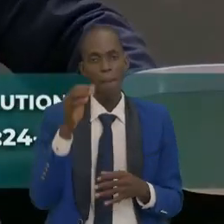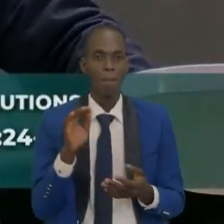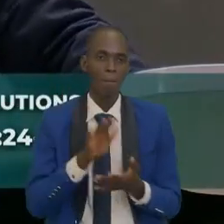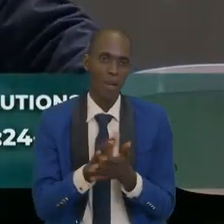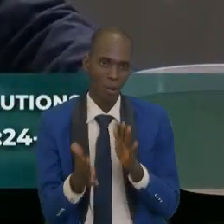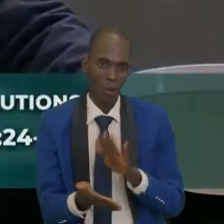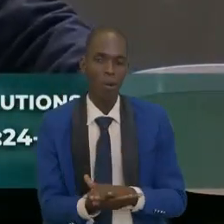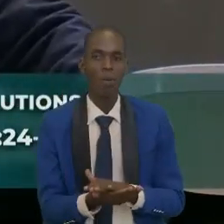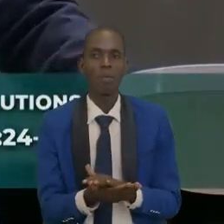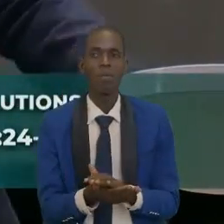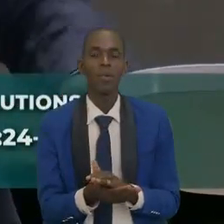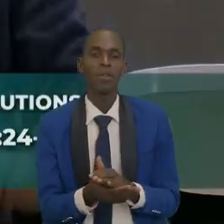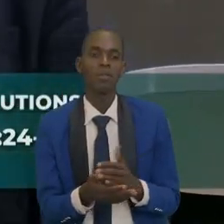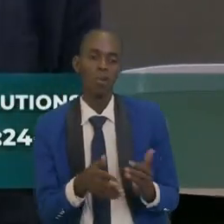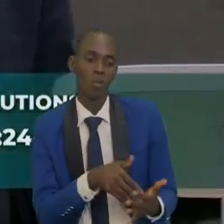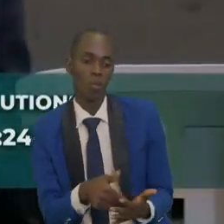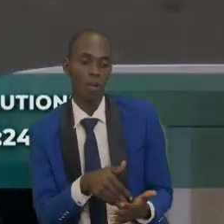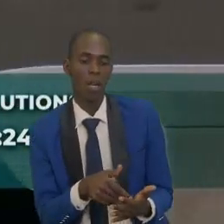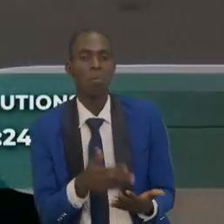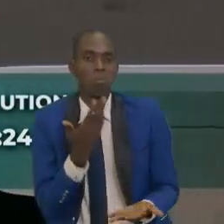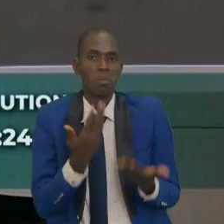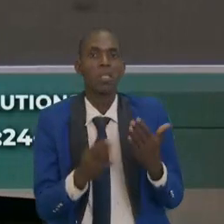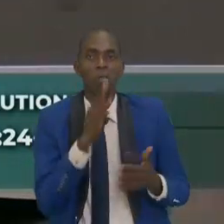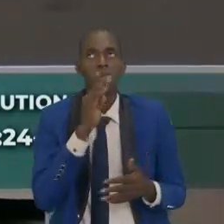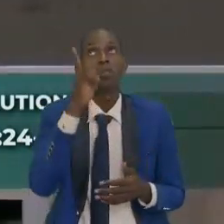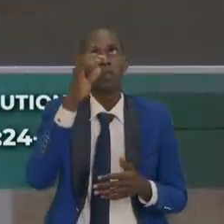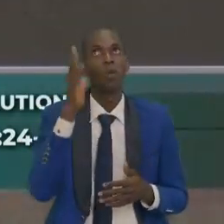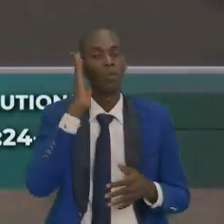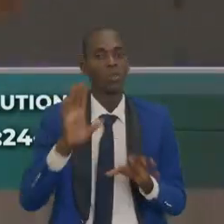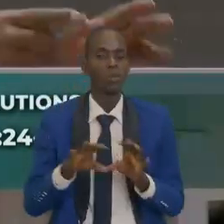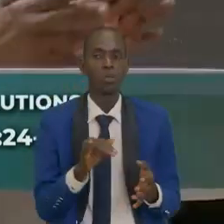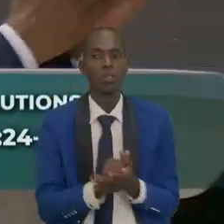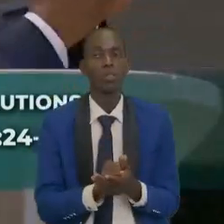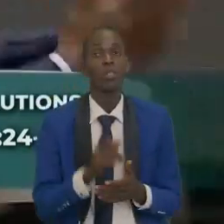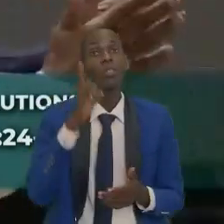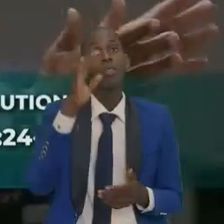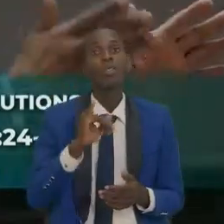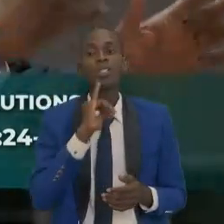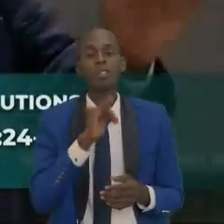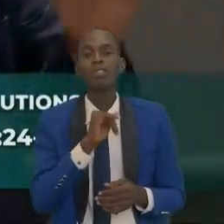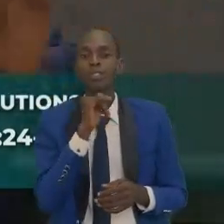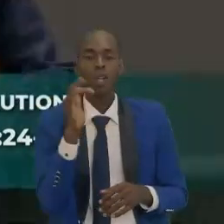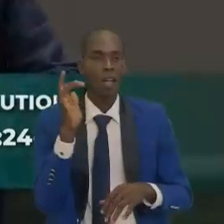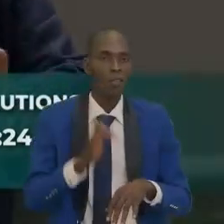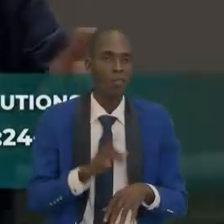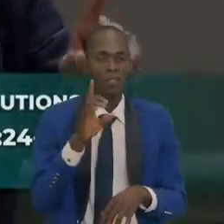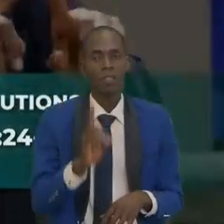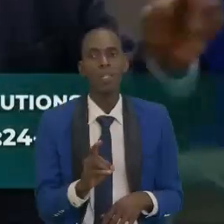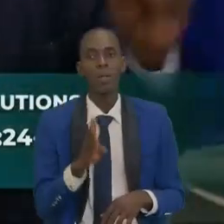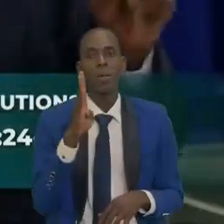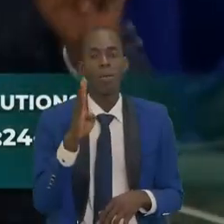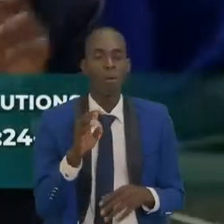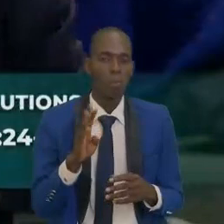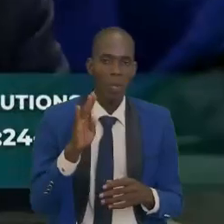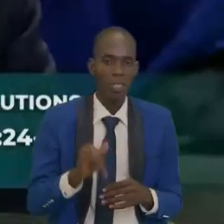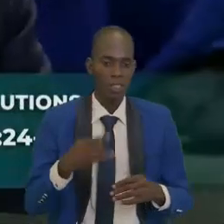maybe he will do it God is not affected by the weakness of this or the strength